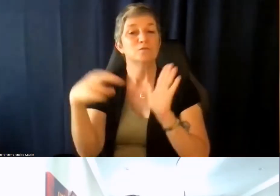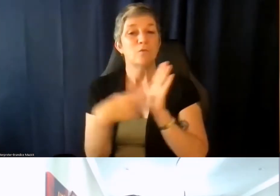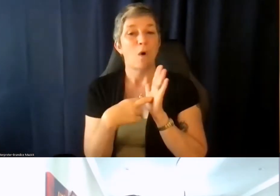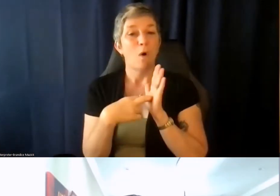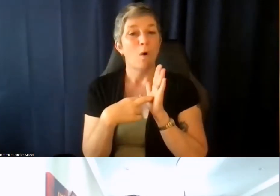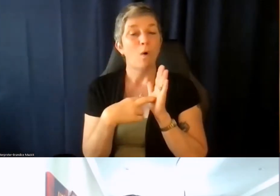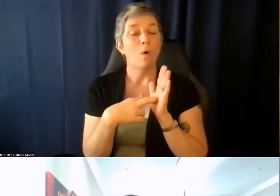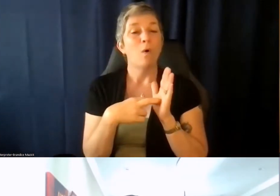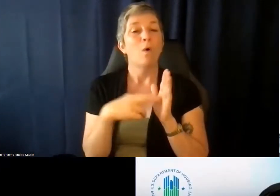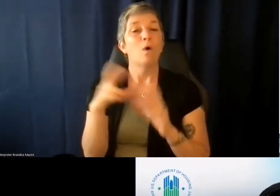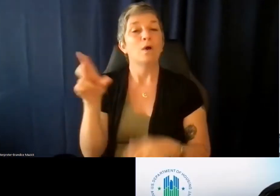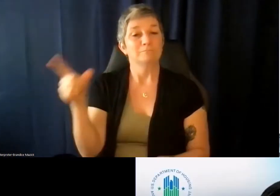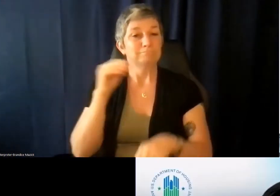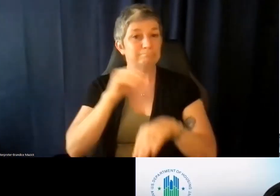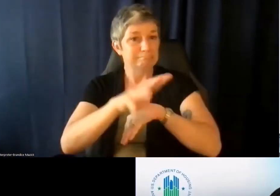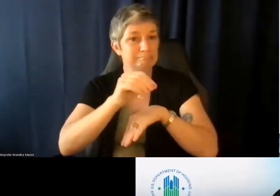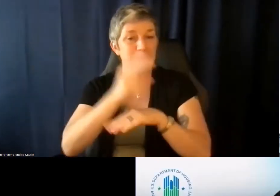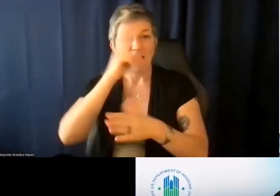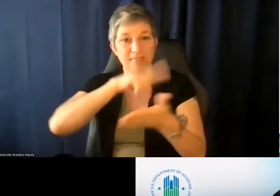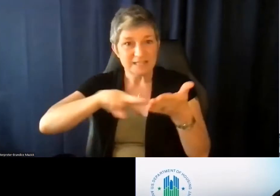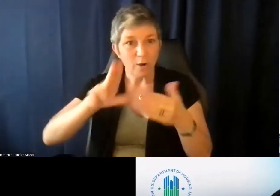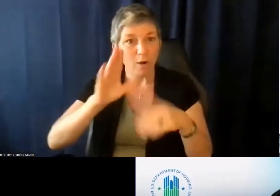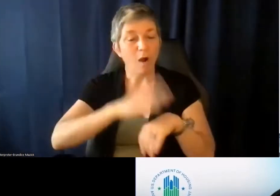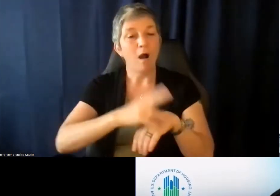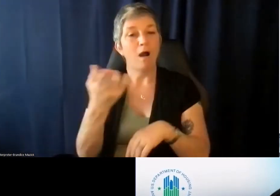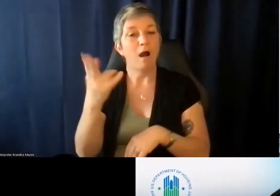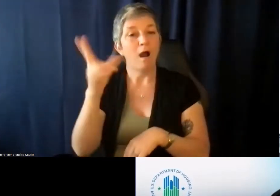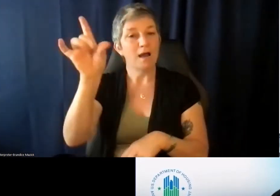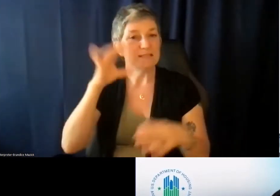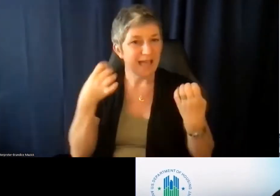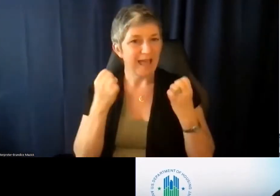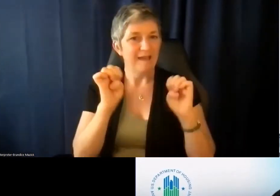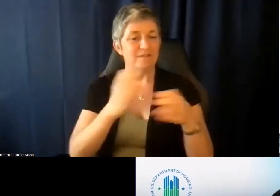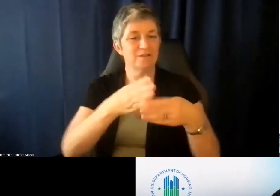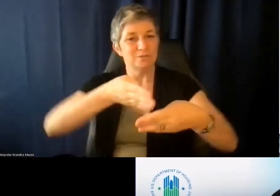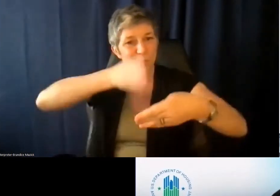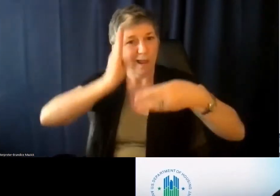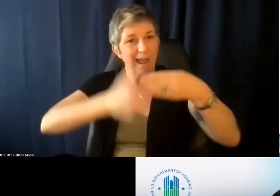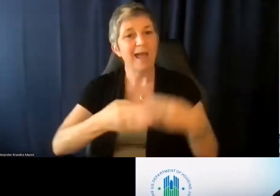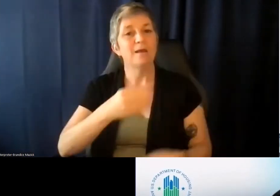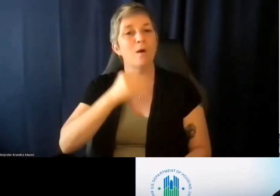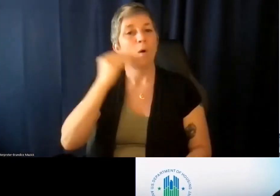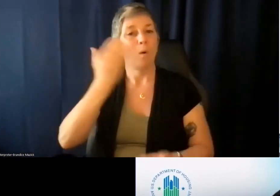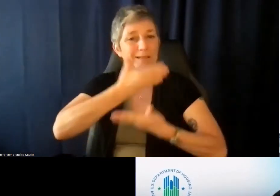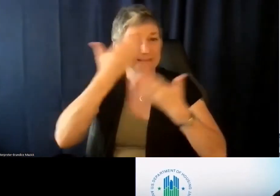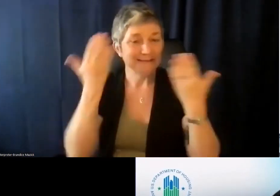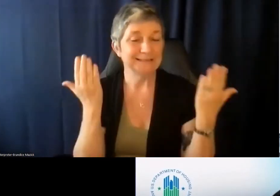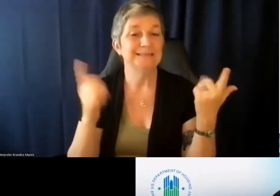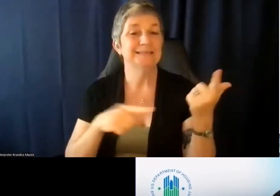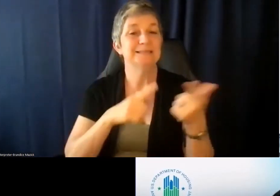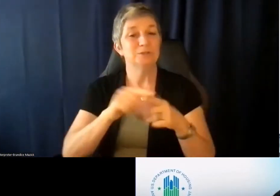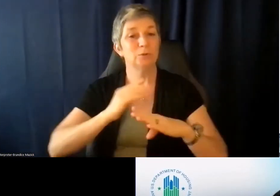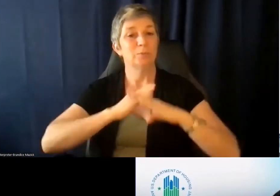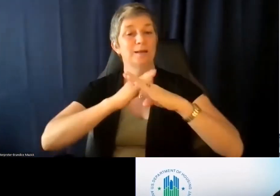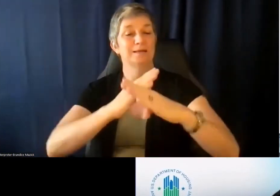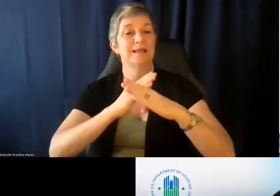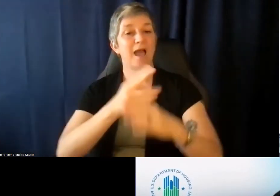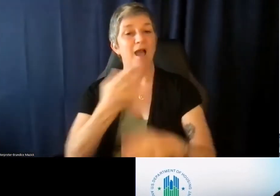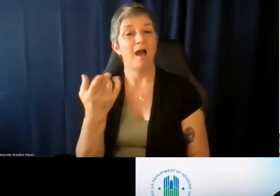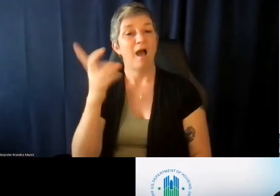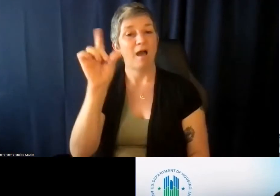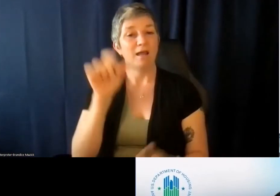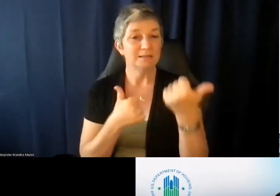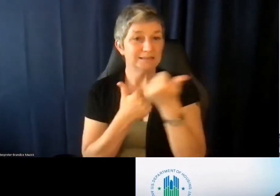Richard advises the Secretary on HUD's efforts to end homelessness, protect HUD-assisted households from